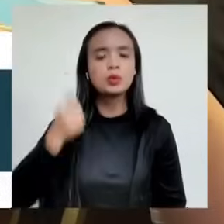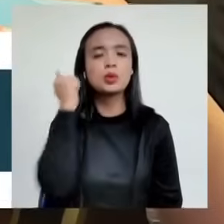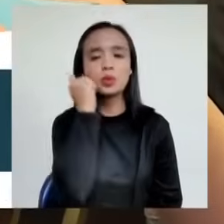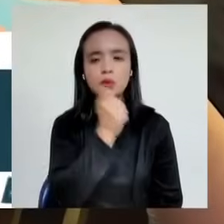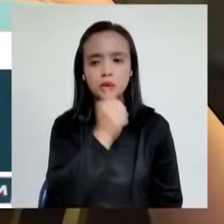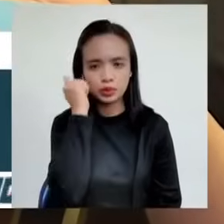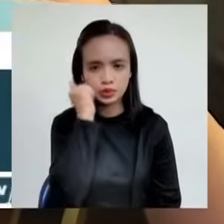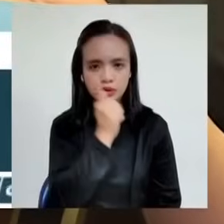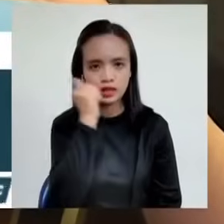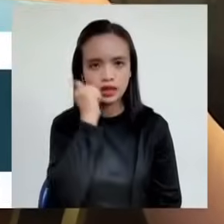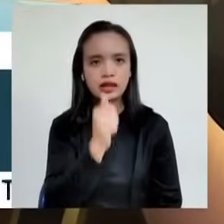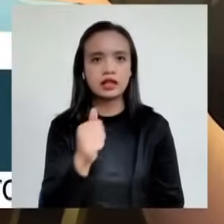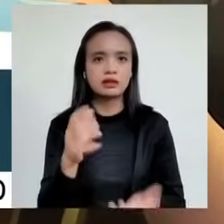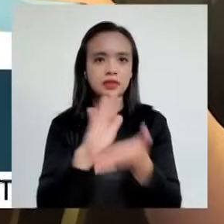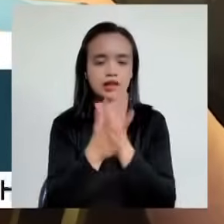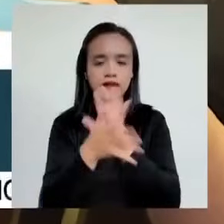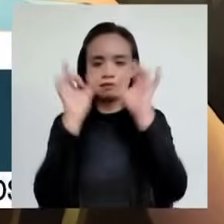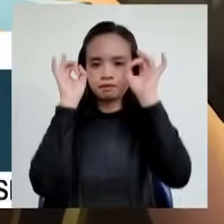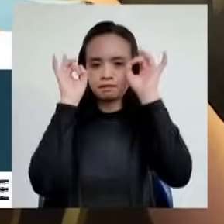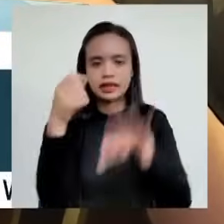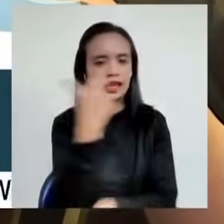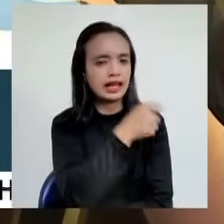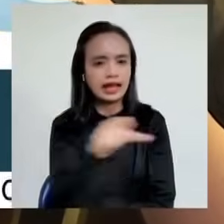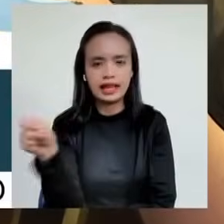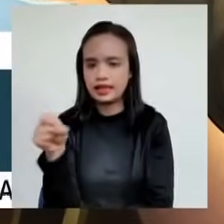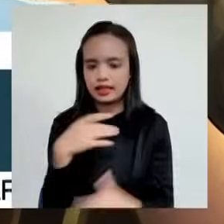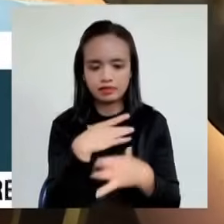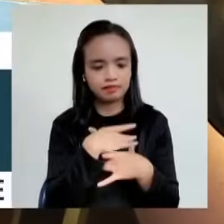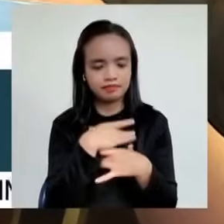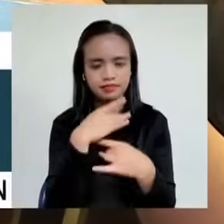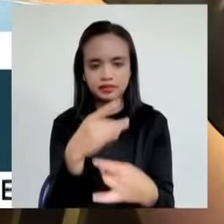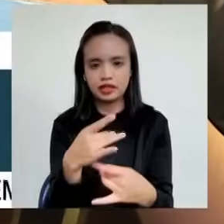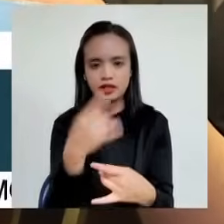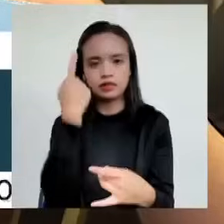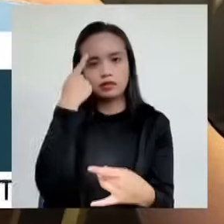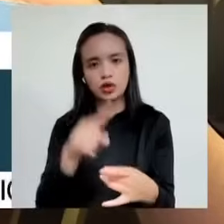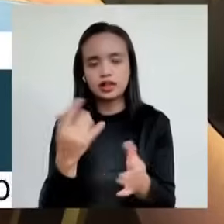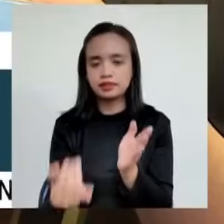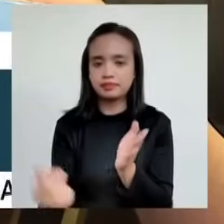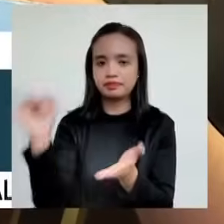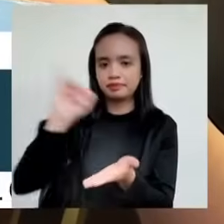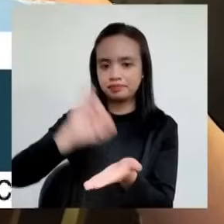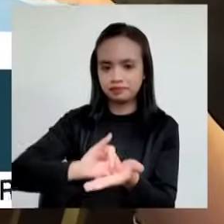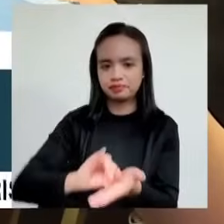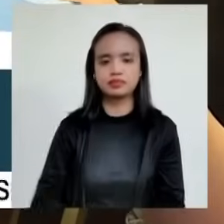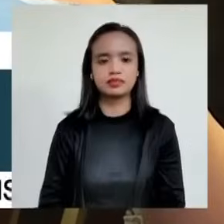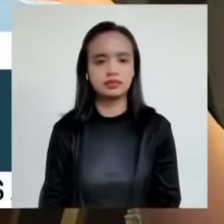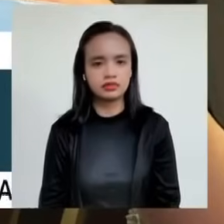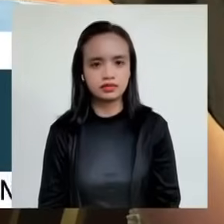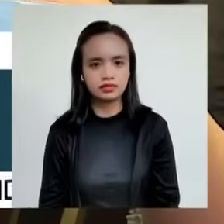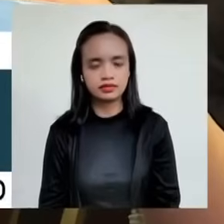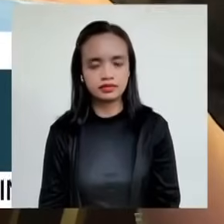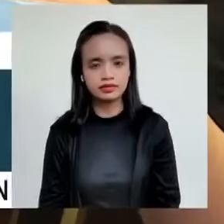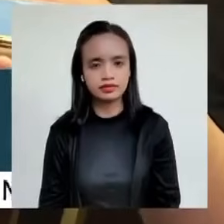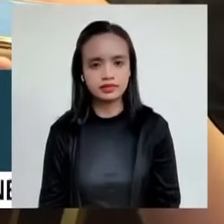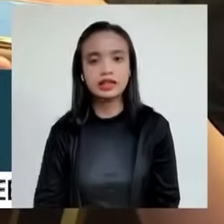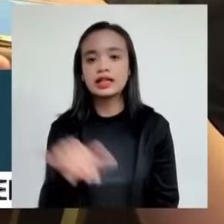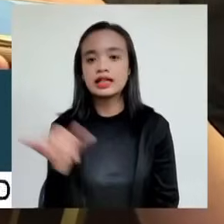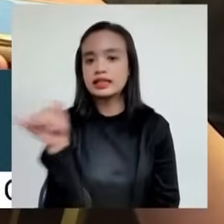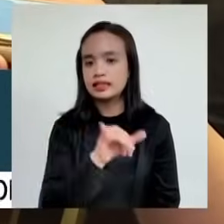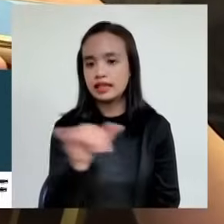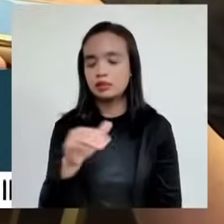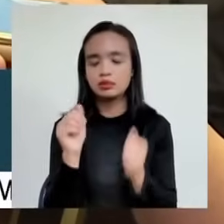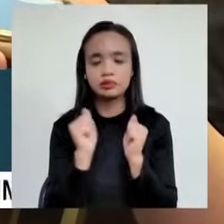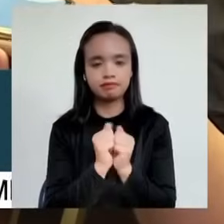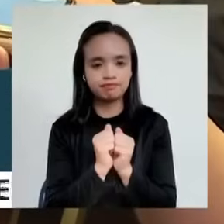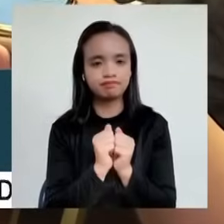will always threaten any interest for investment. So side by side with encouraging